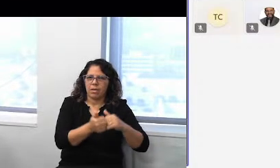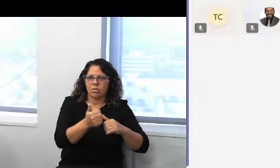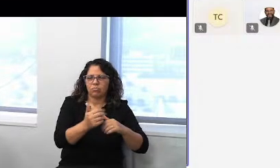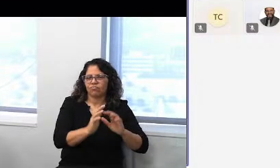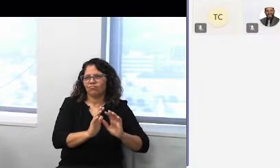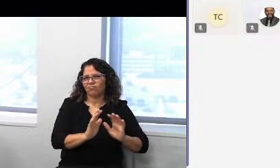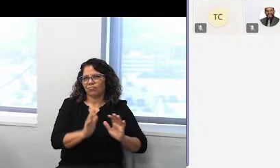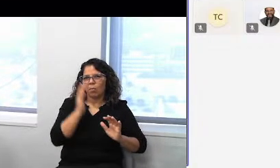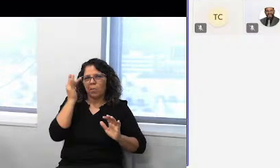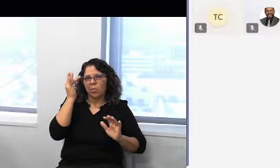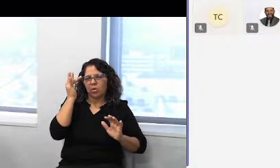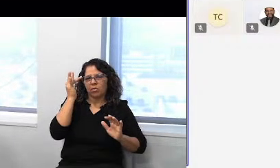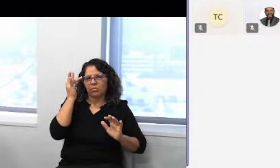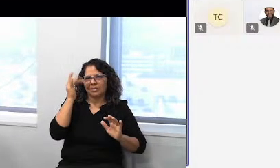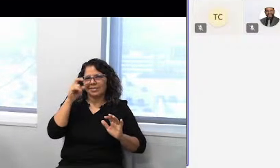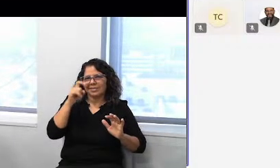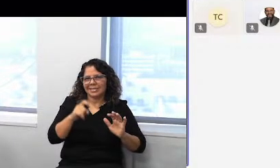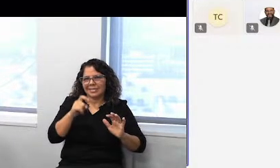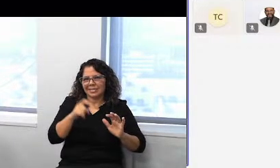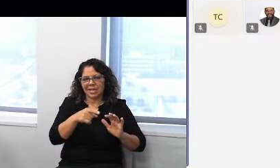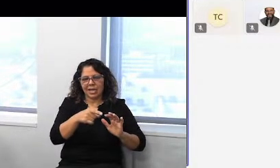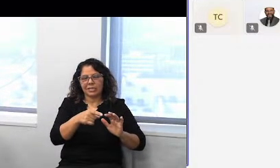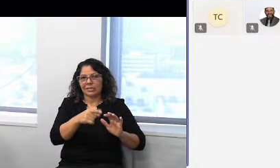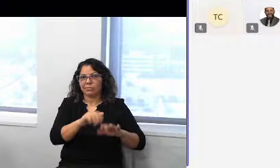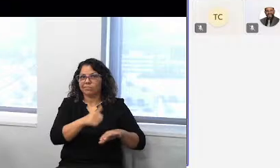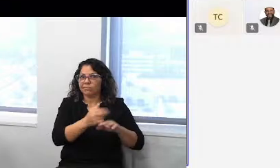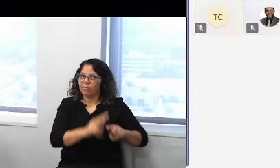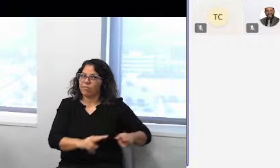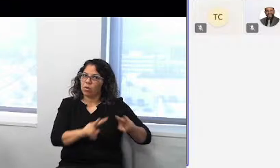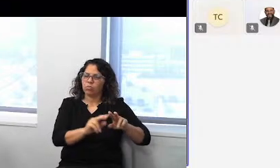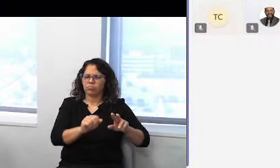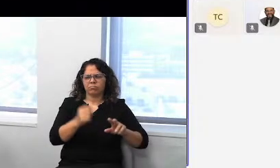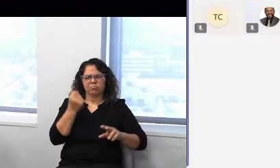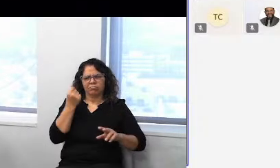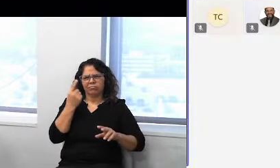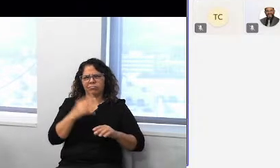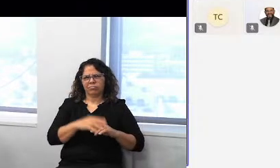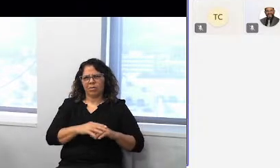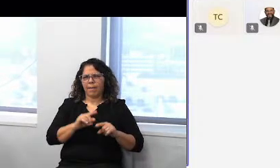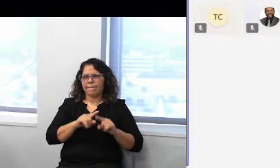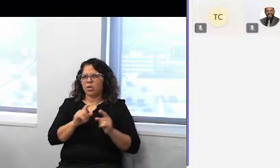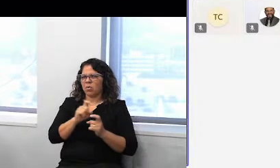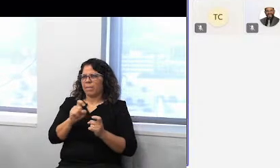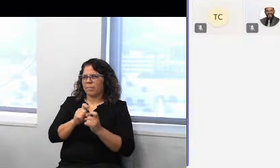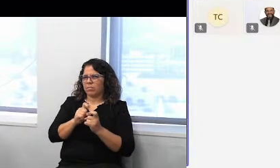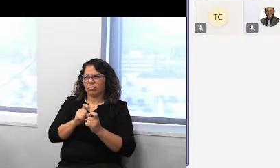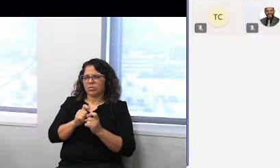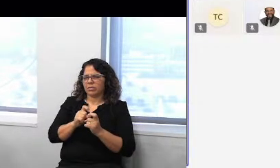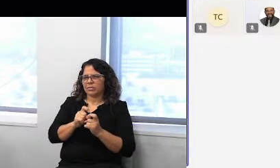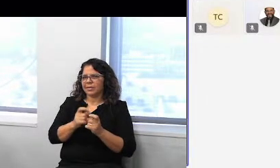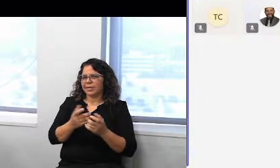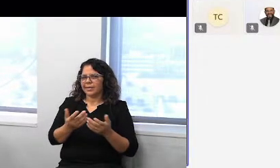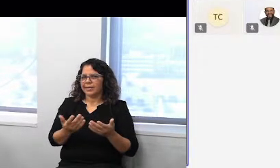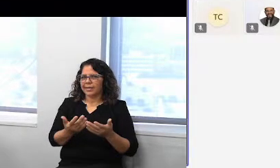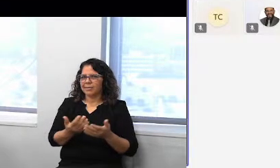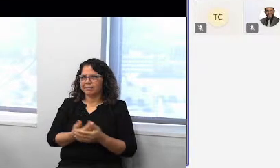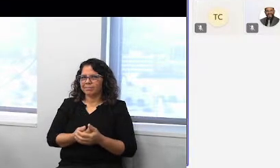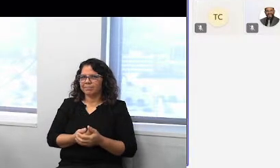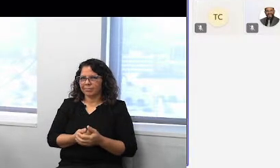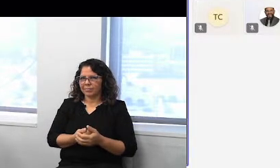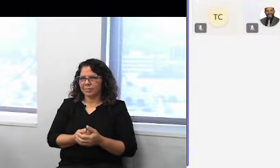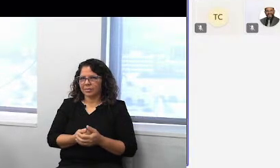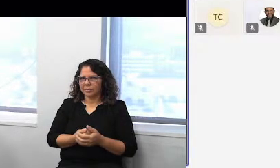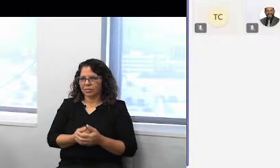value from it. I've got you. Okay, just point out, Yep. I'm just speaking specifically, been doing this for 25 years. We had some projects that I've worked in